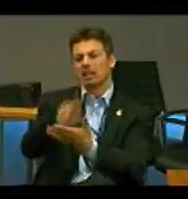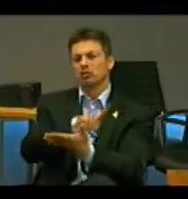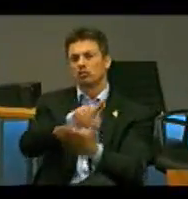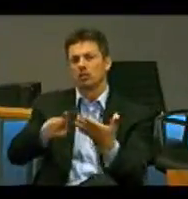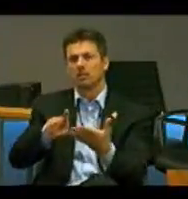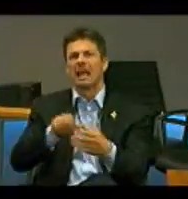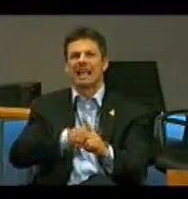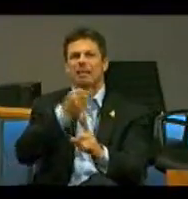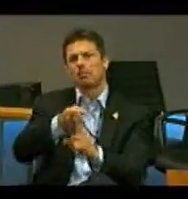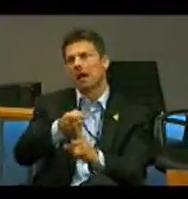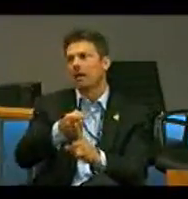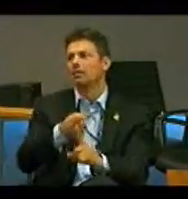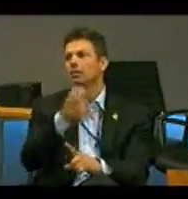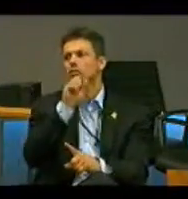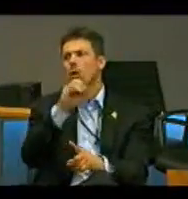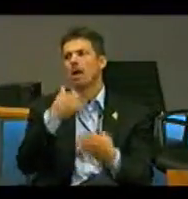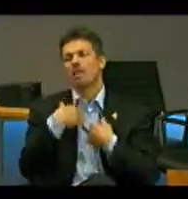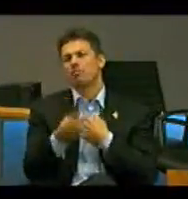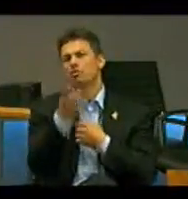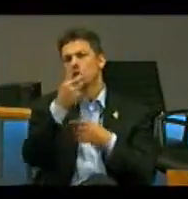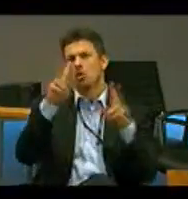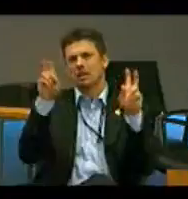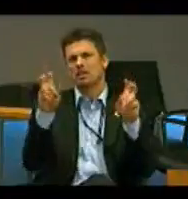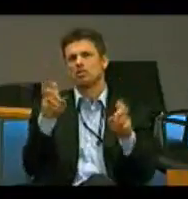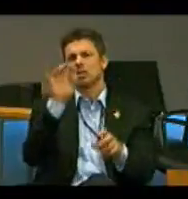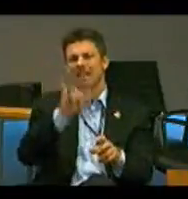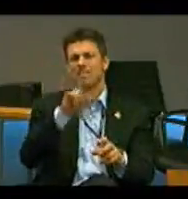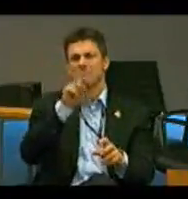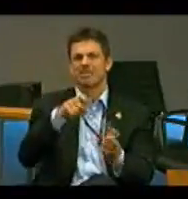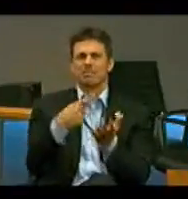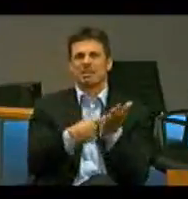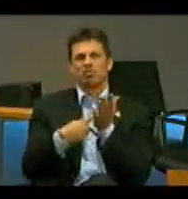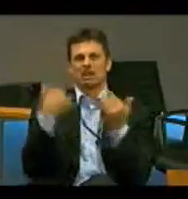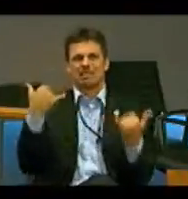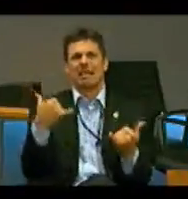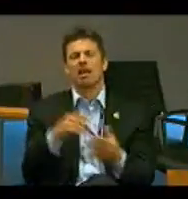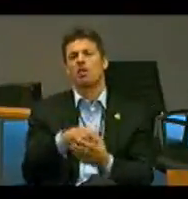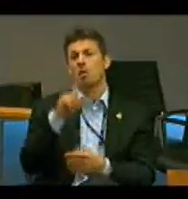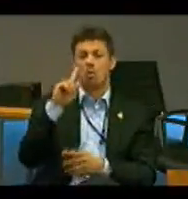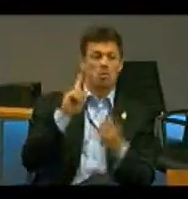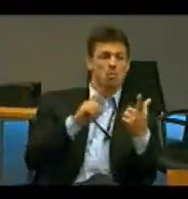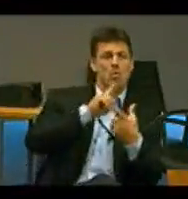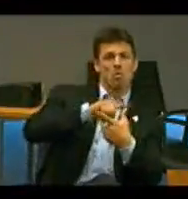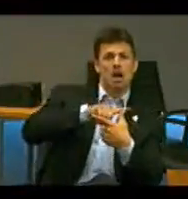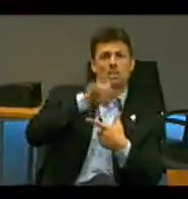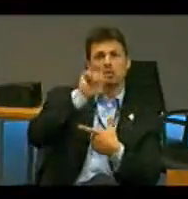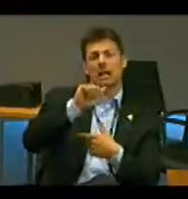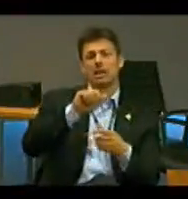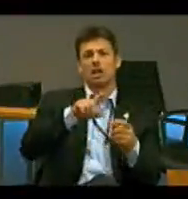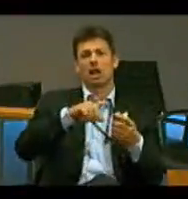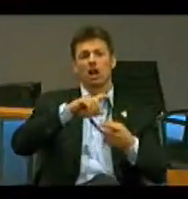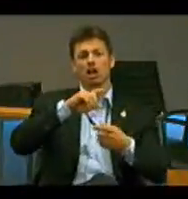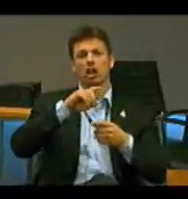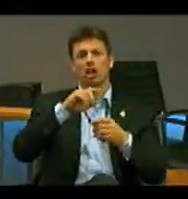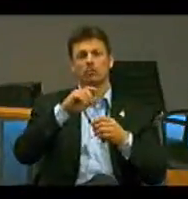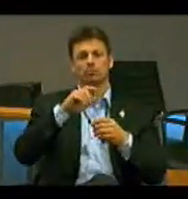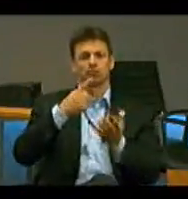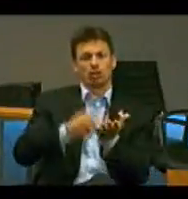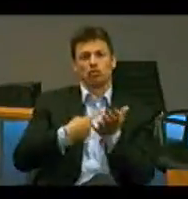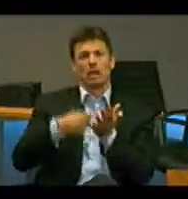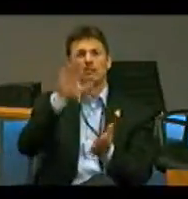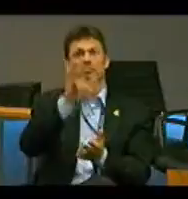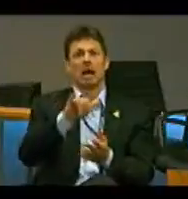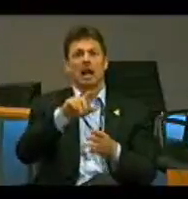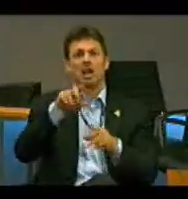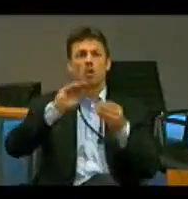discriminatory impact. So there are two issues that have to be addressed here. One you can address by quotas, which is we're going to reduce the